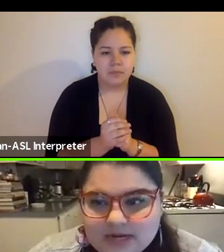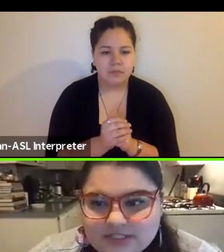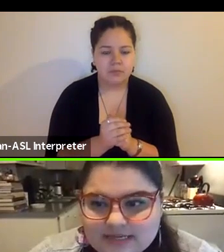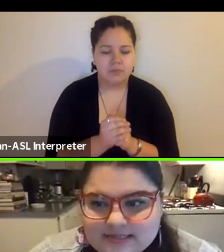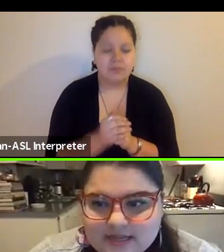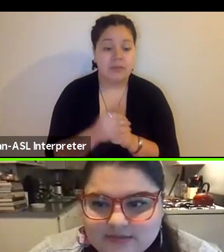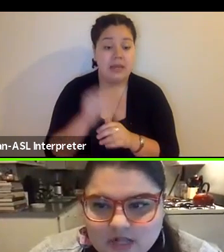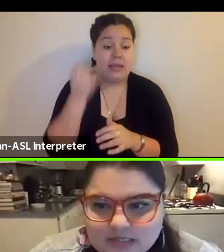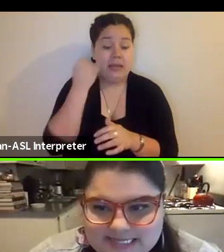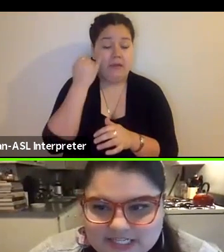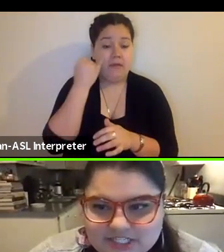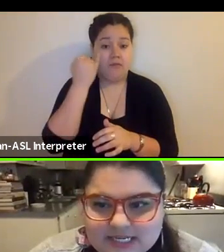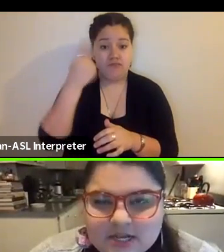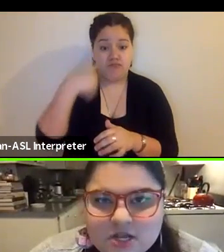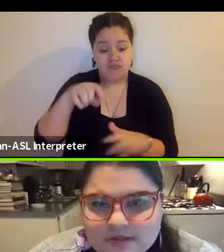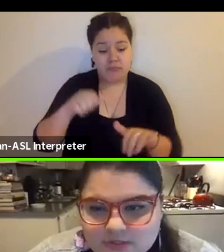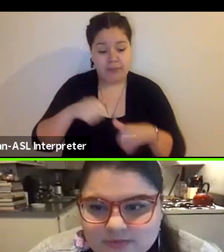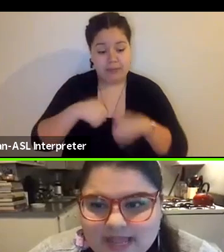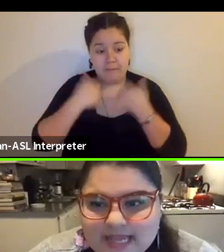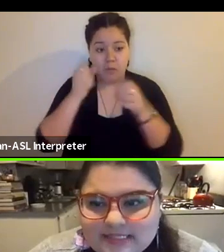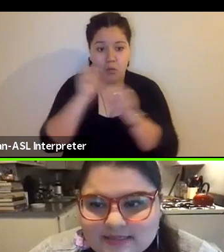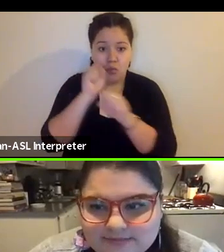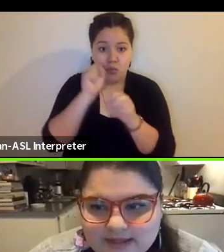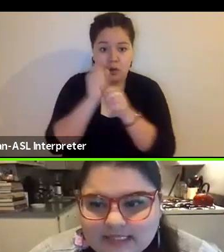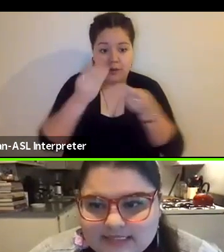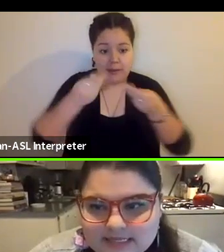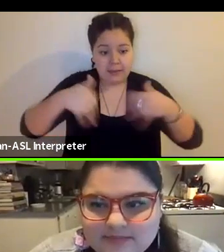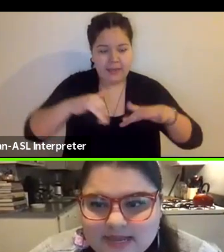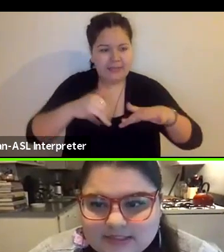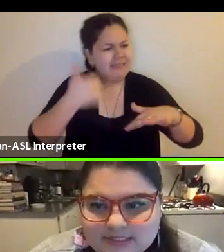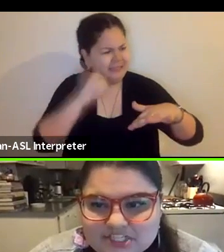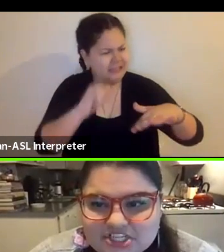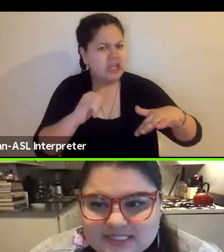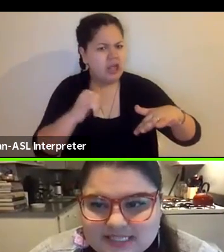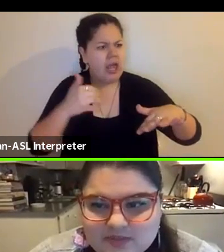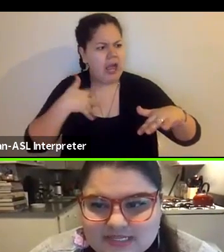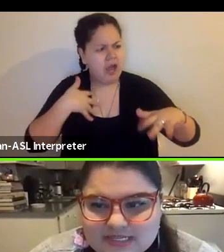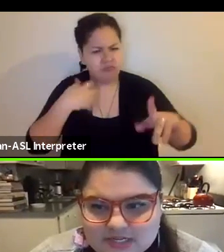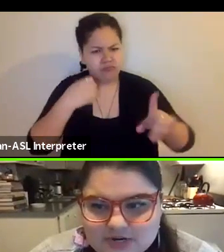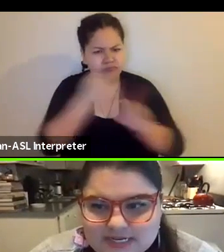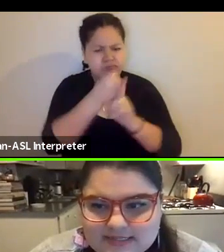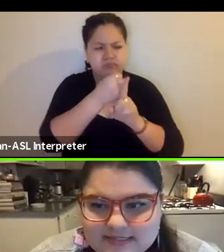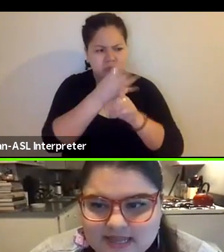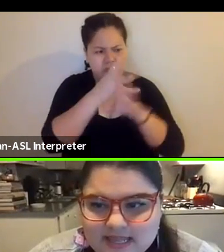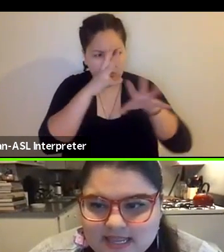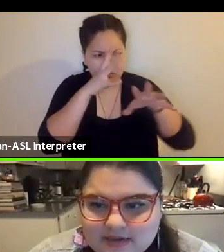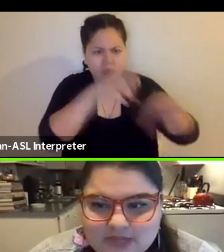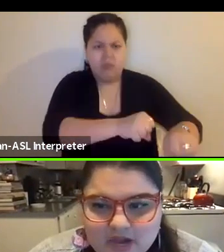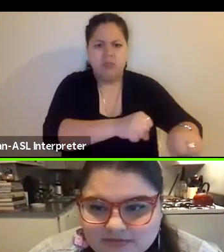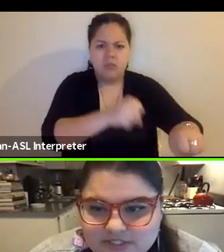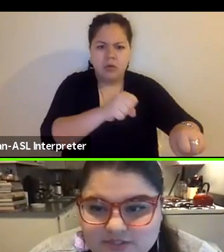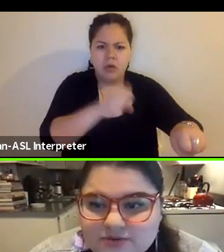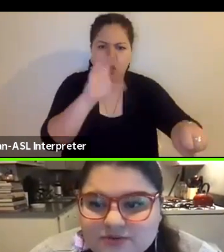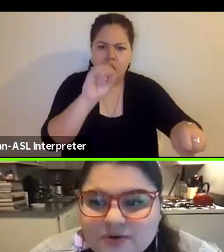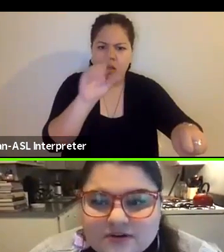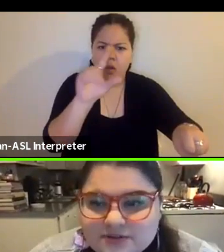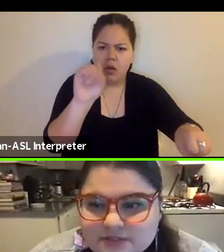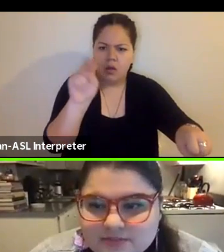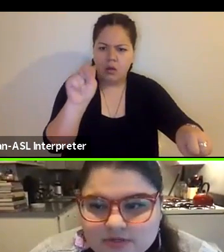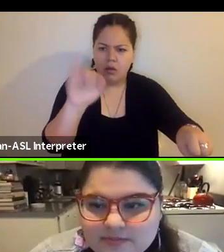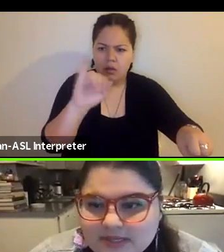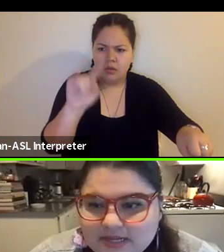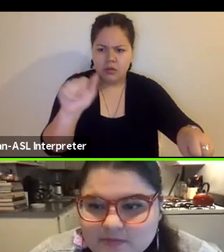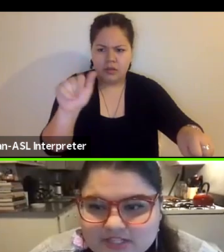undergoing ongoing projects of colonization with direct violent impact to Indigenous communities and artists, and that we often do are